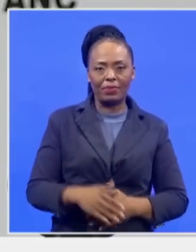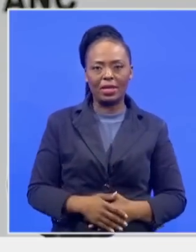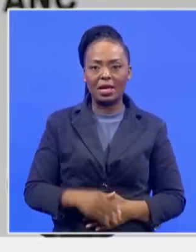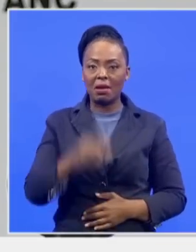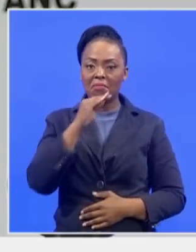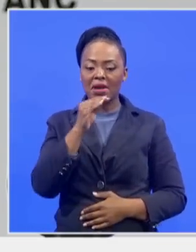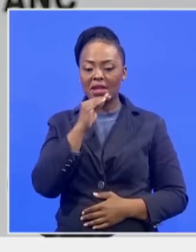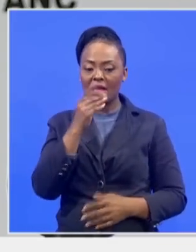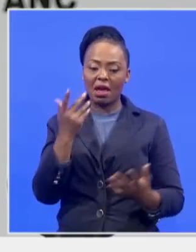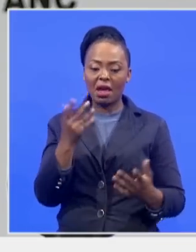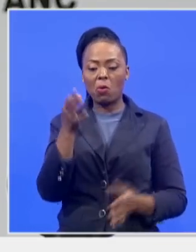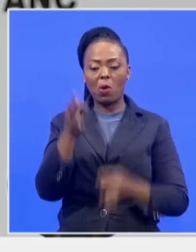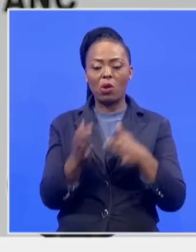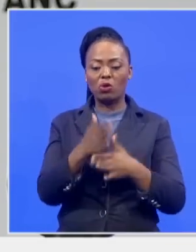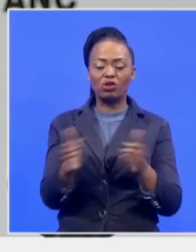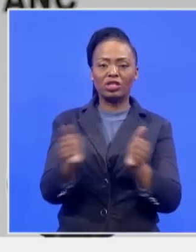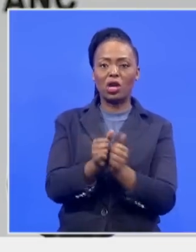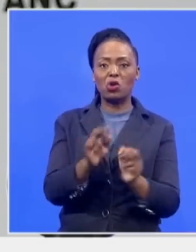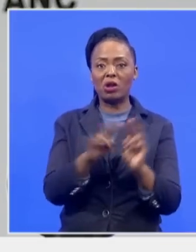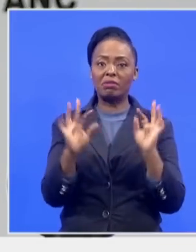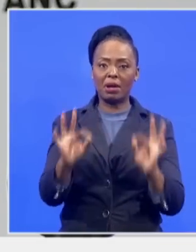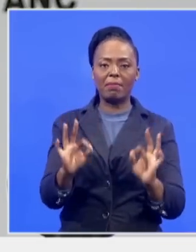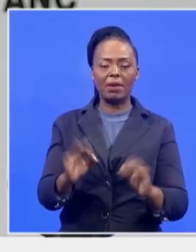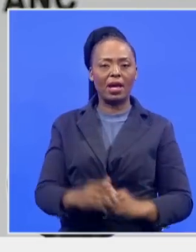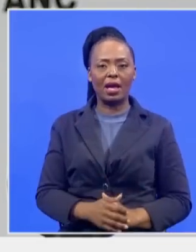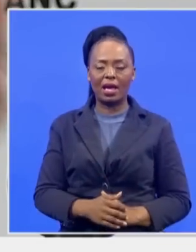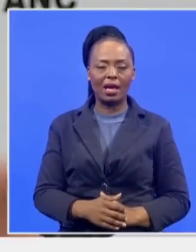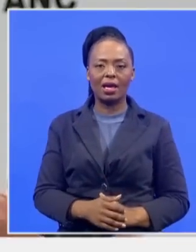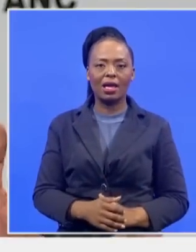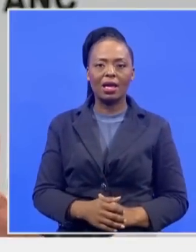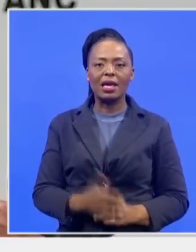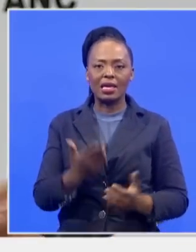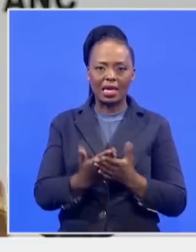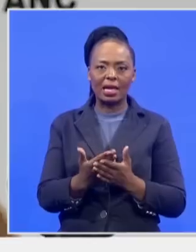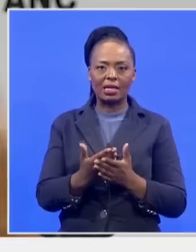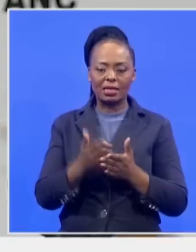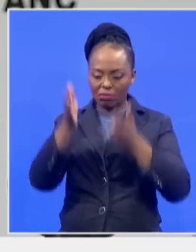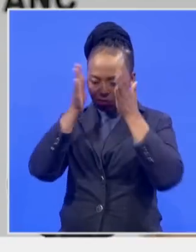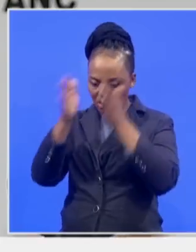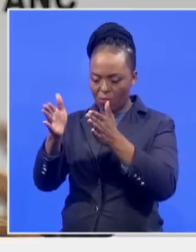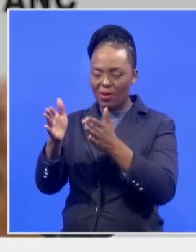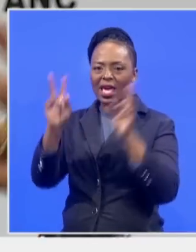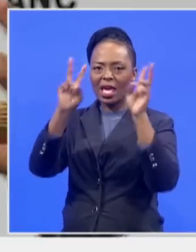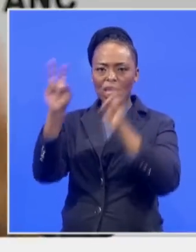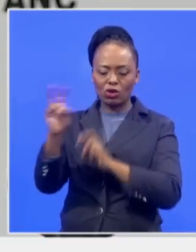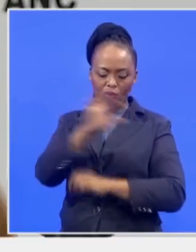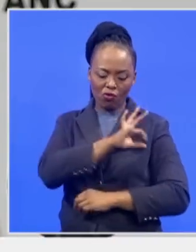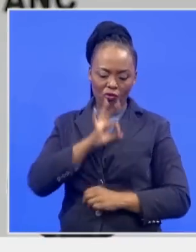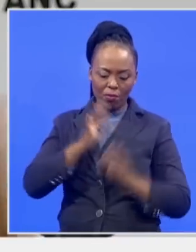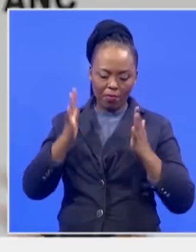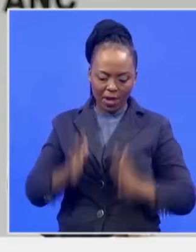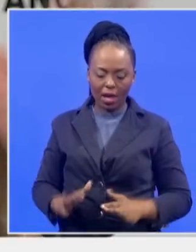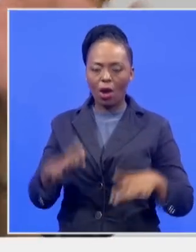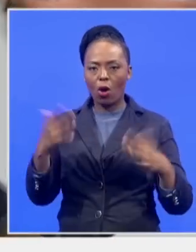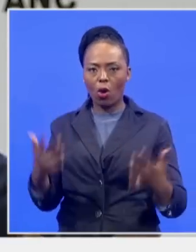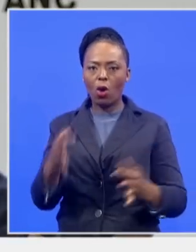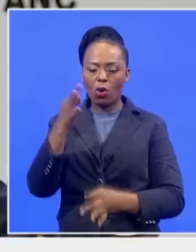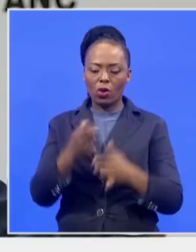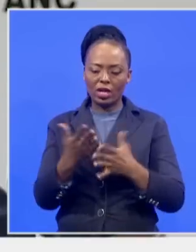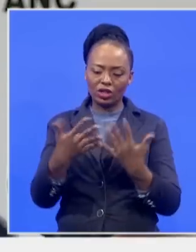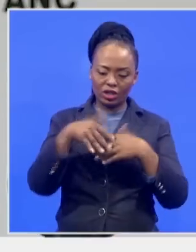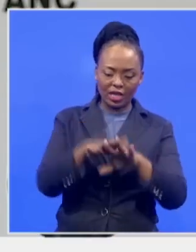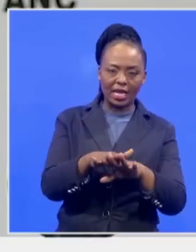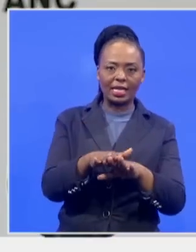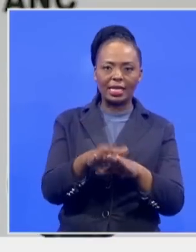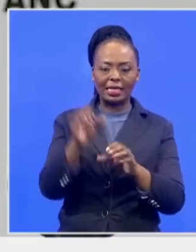stable, you can talk about the mayoral system or look at the collective system, which is what is